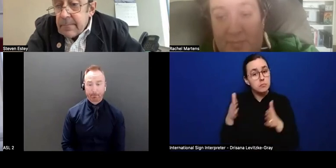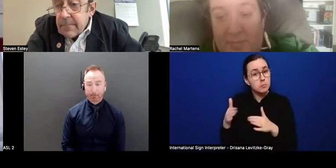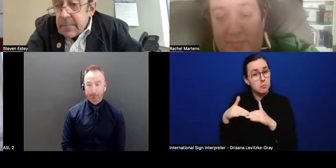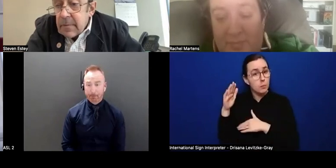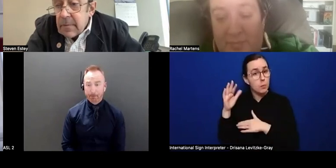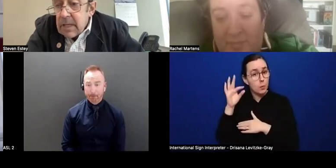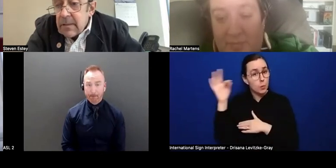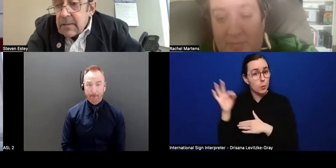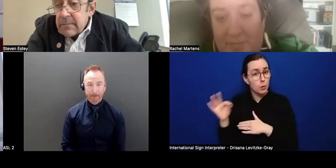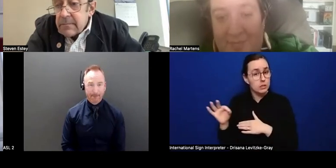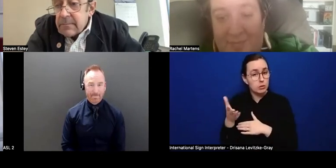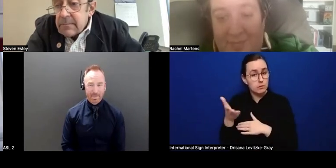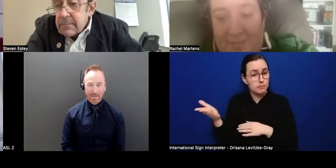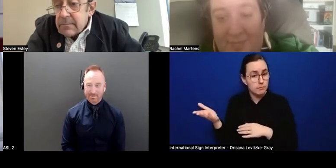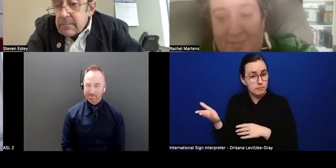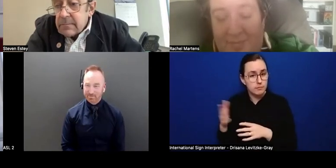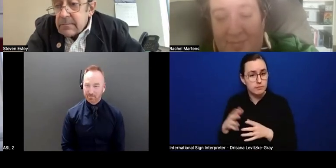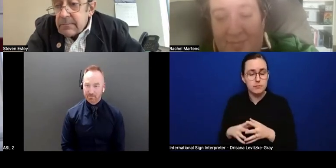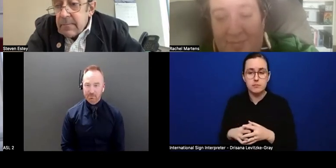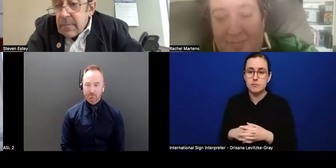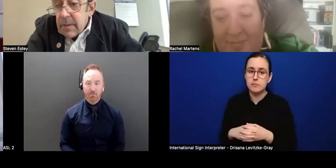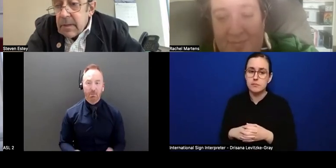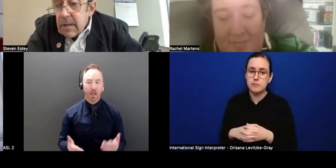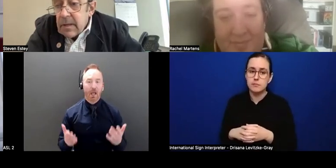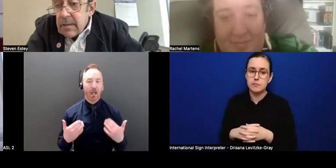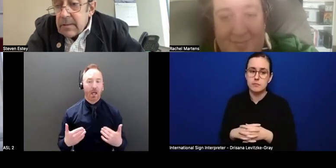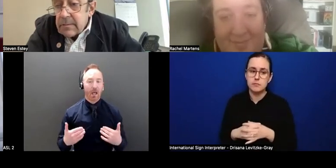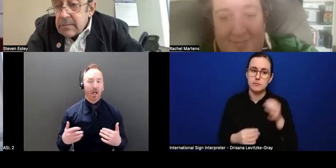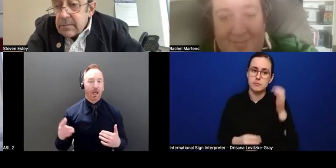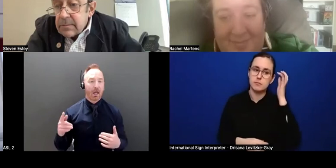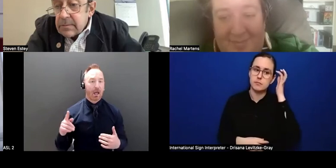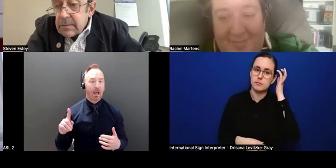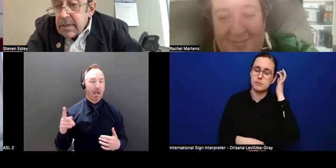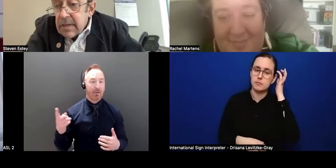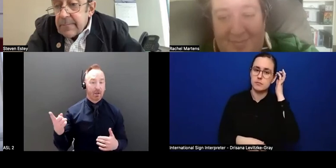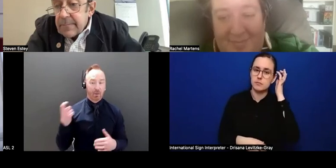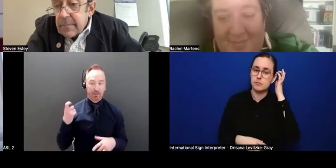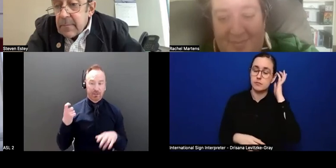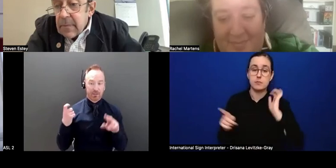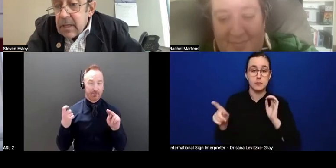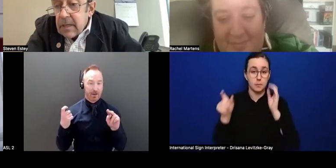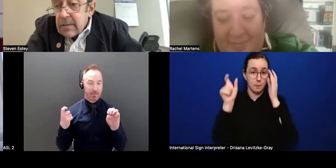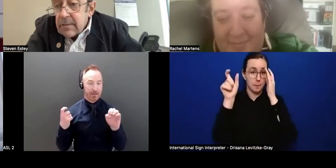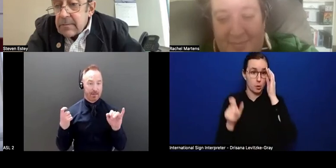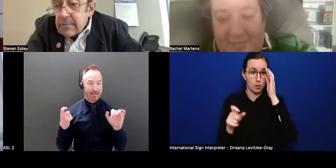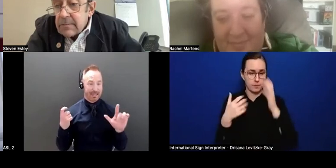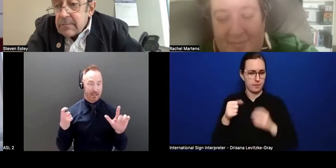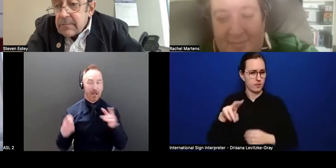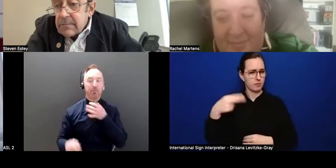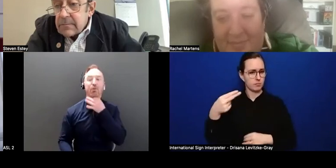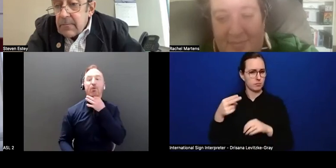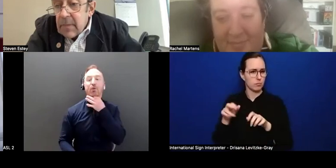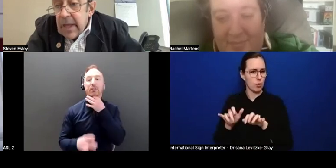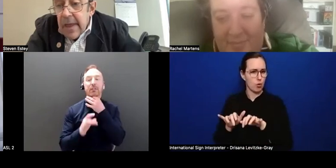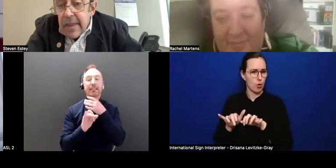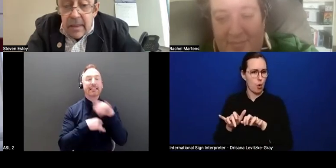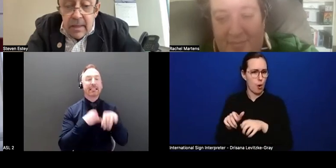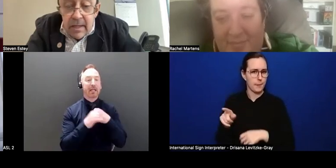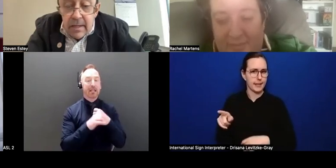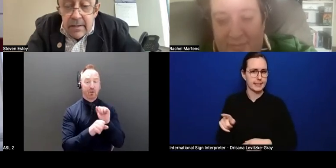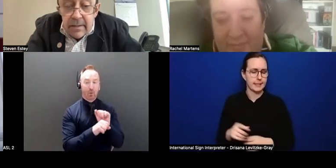I see another question from Neil in the chat. How effective is international work with the UN CRPD